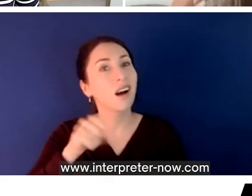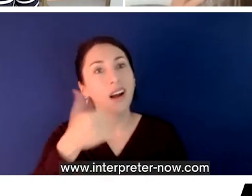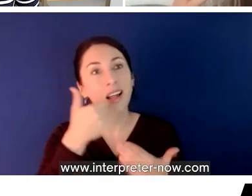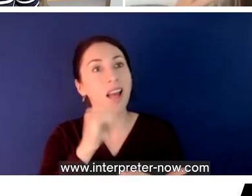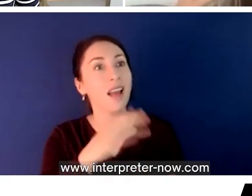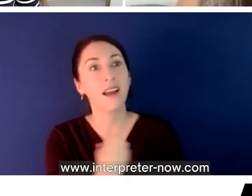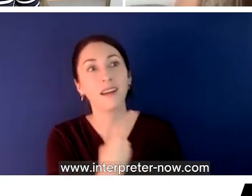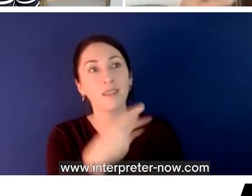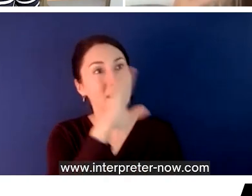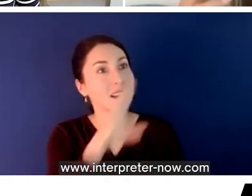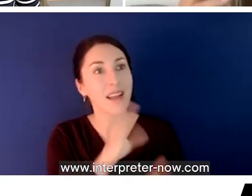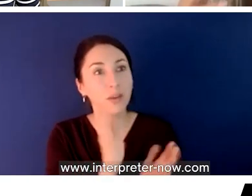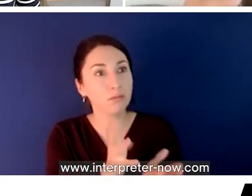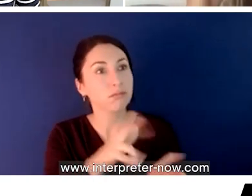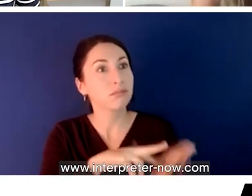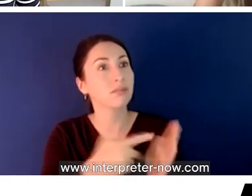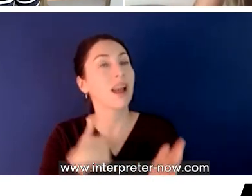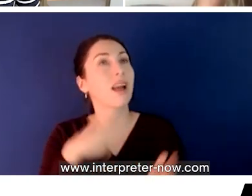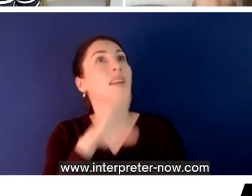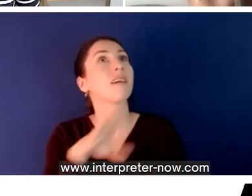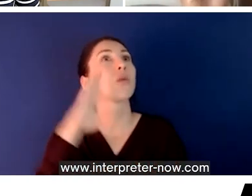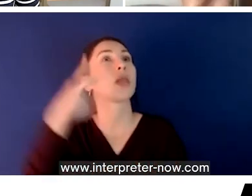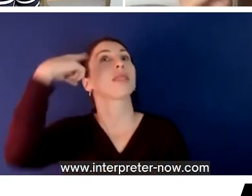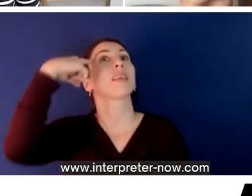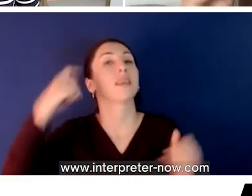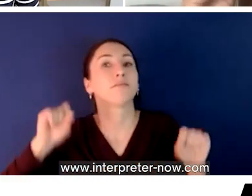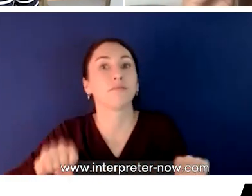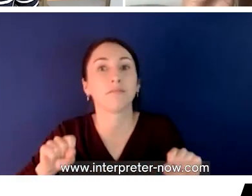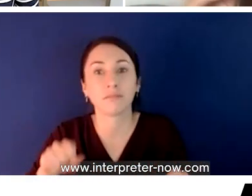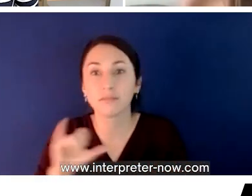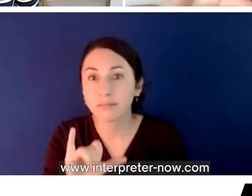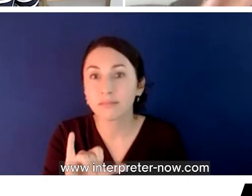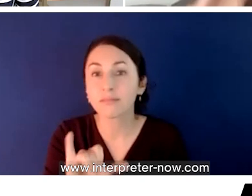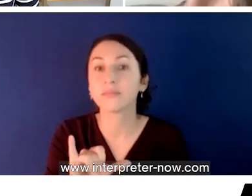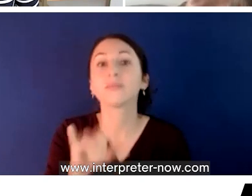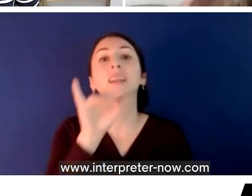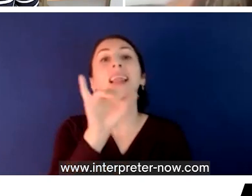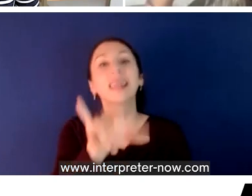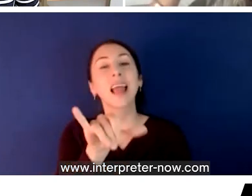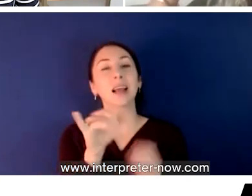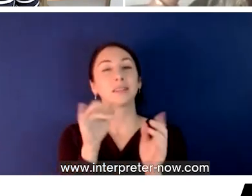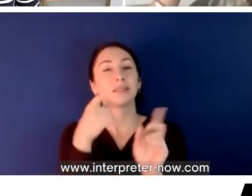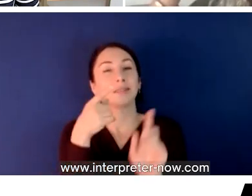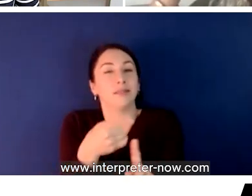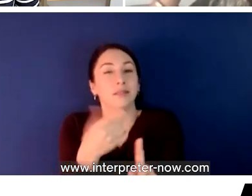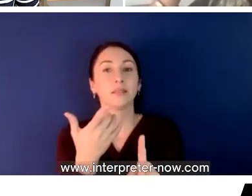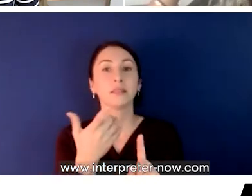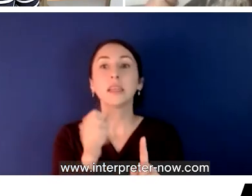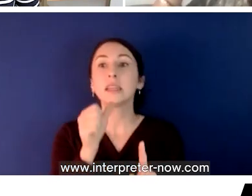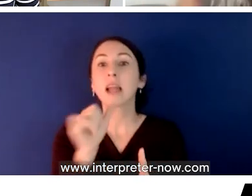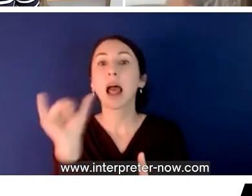much. Like, if I hadn't spoken with you, I wouldn't even have thought about some of those things. And so that's the idea. It's not coming